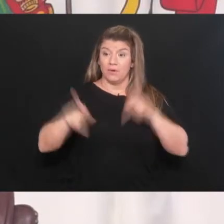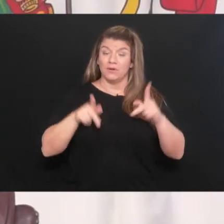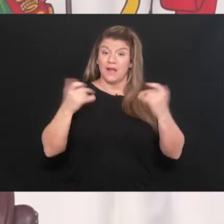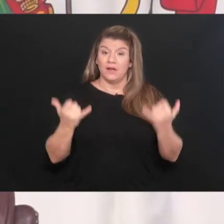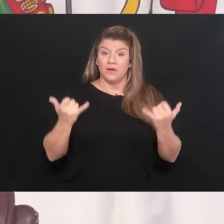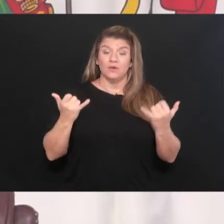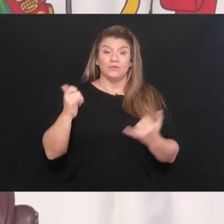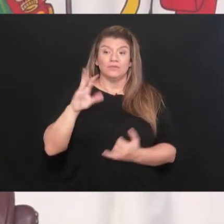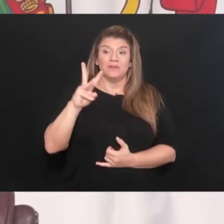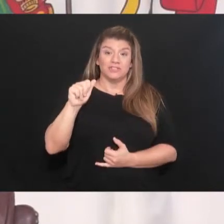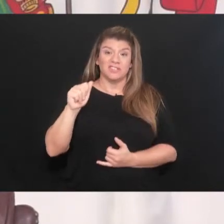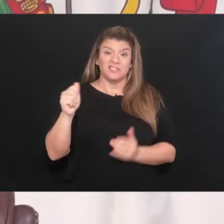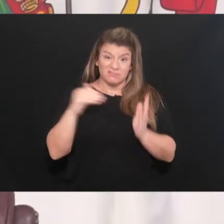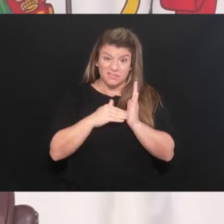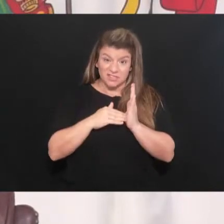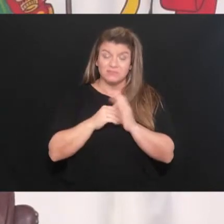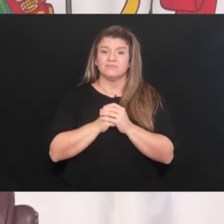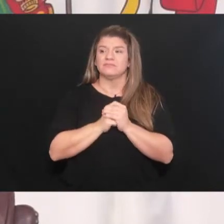Virginia. And,